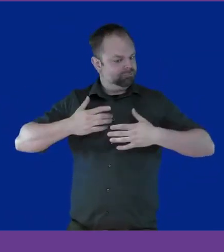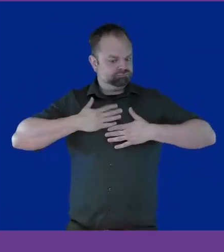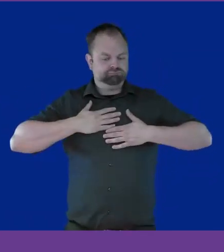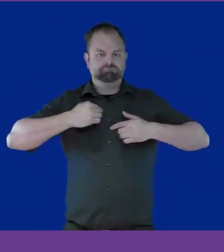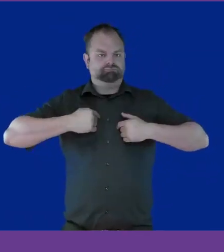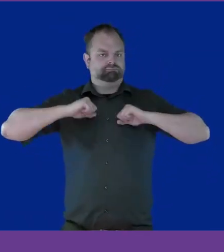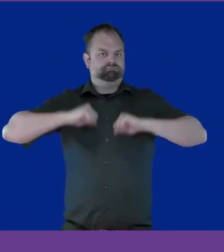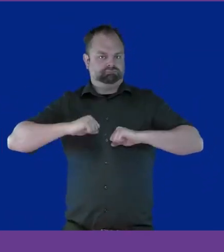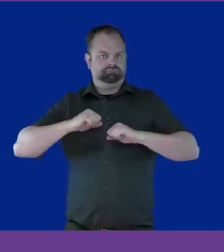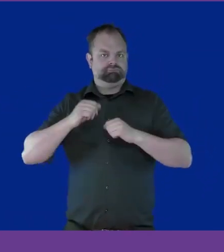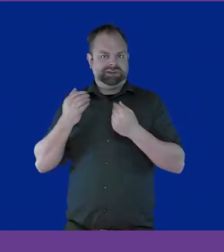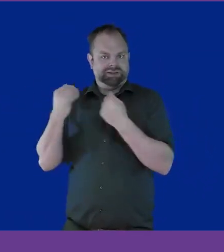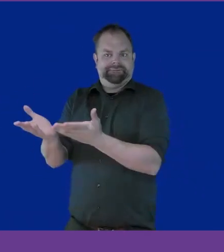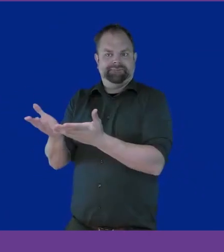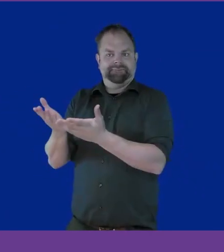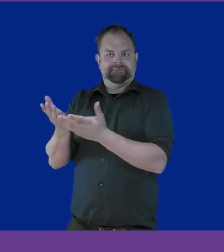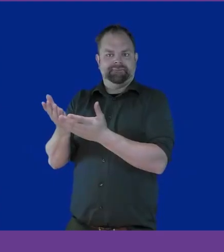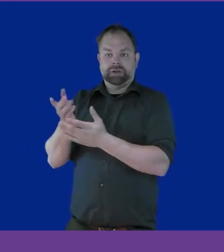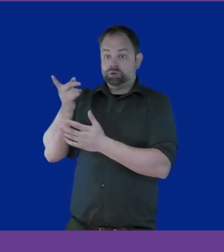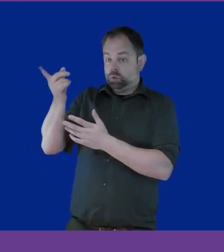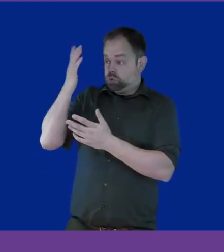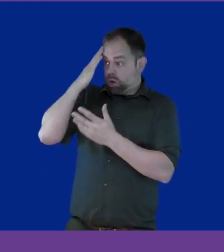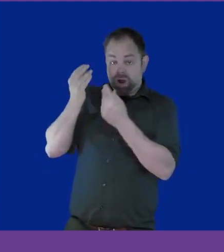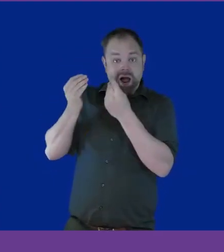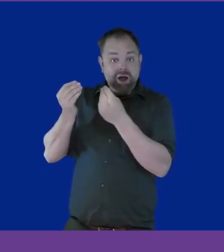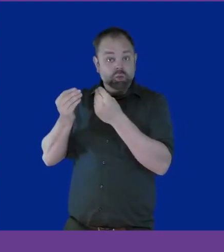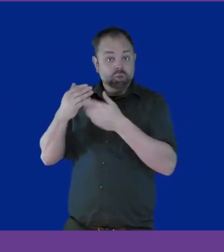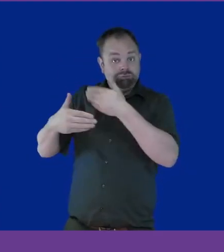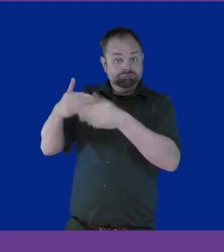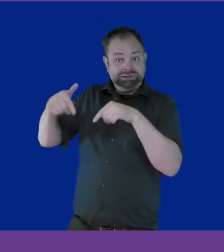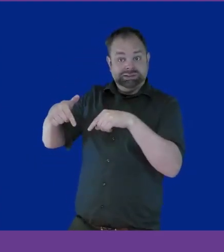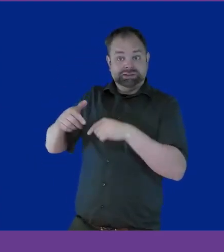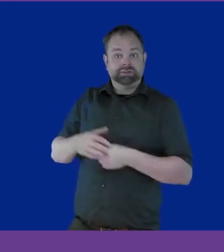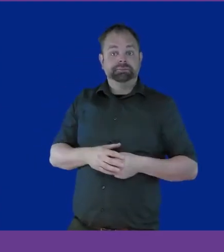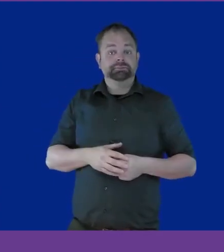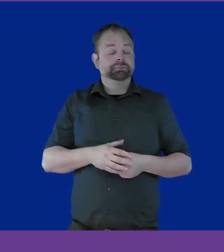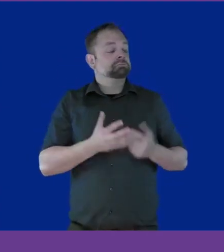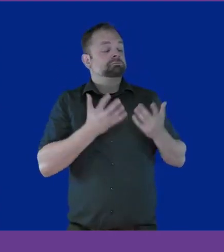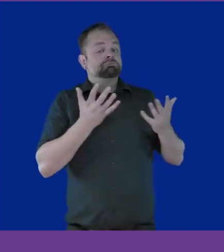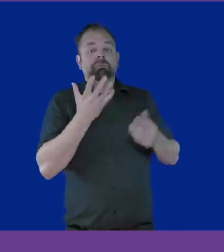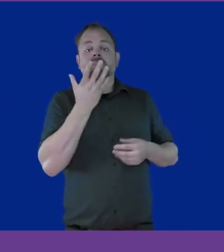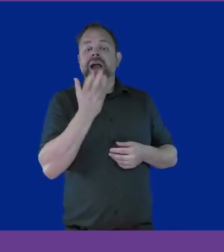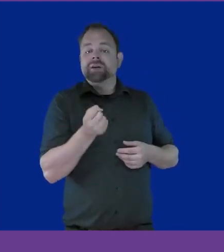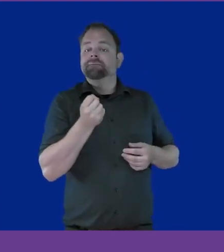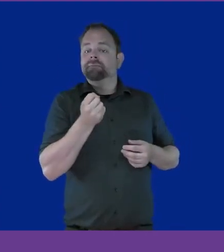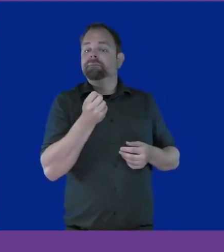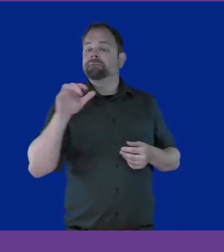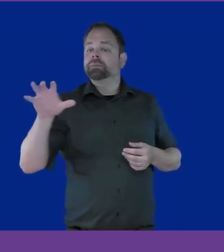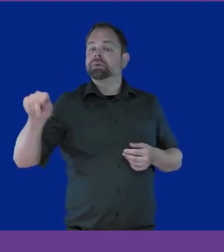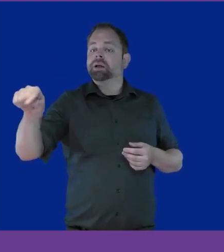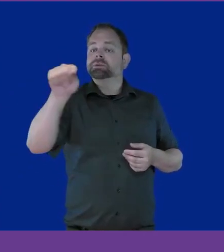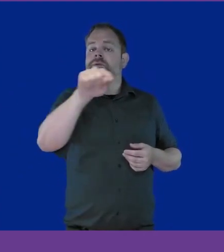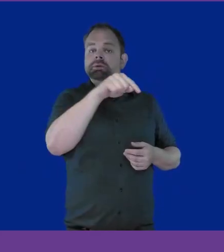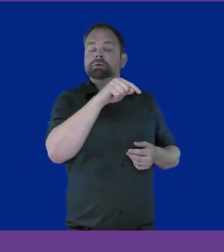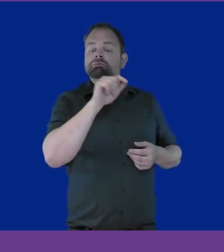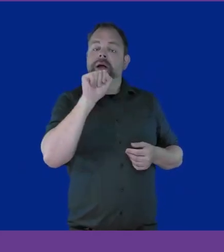you can learn and go on courses, etc. But I mean, it's not always on a systematic level, and it's very